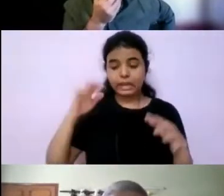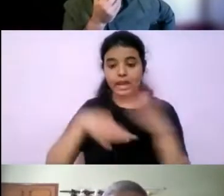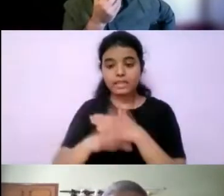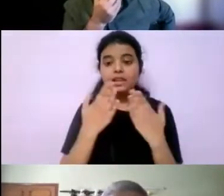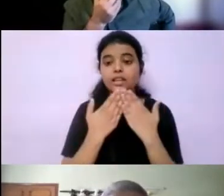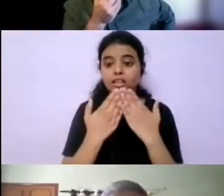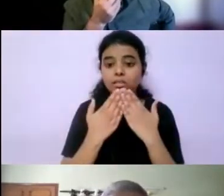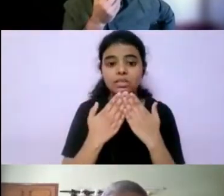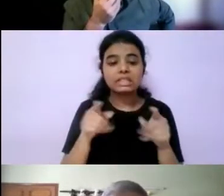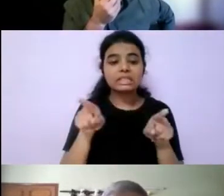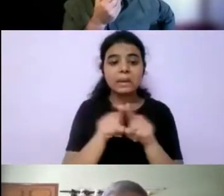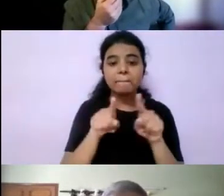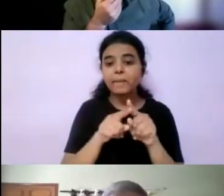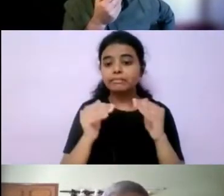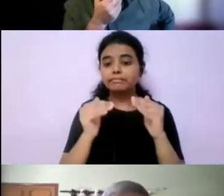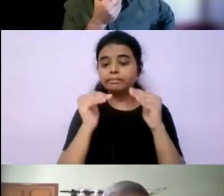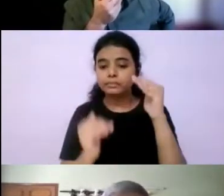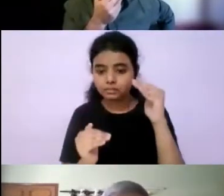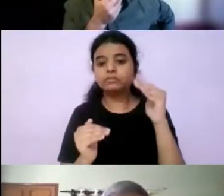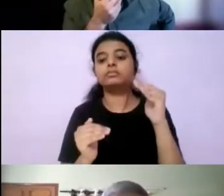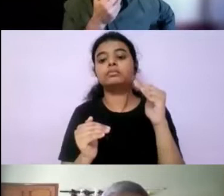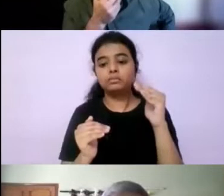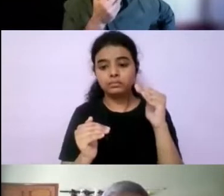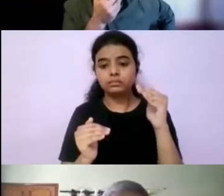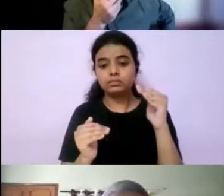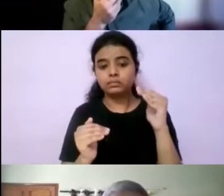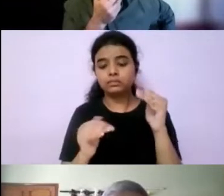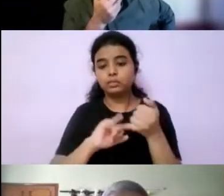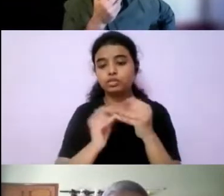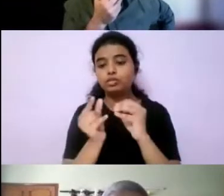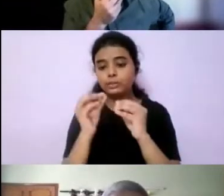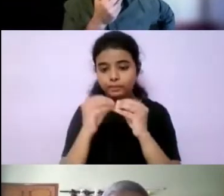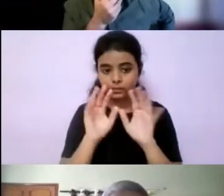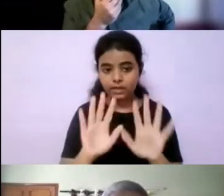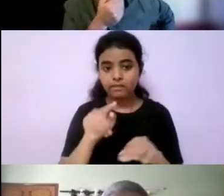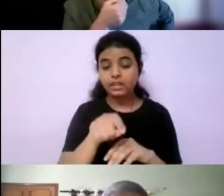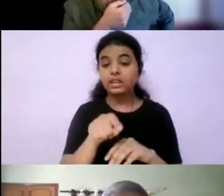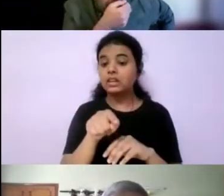a marginalized subject. For this reason,